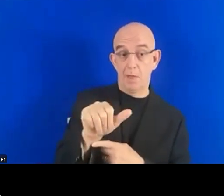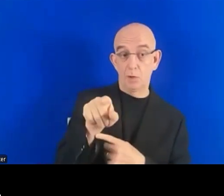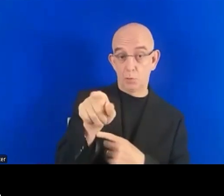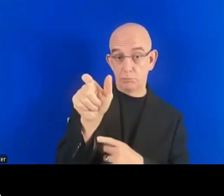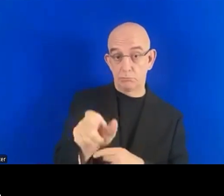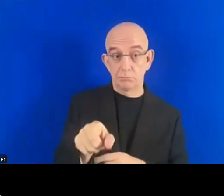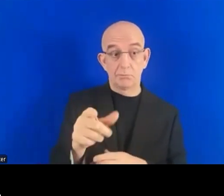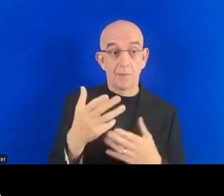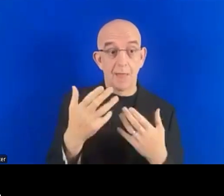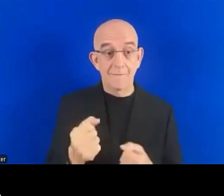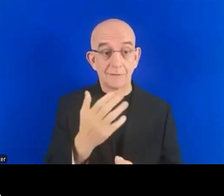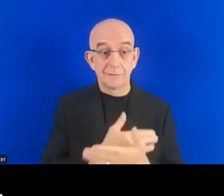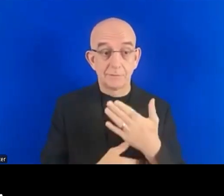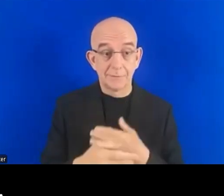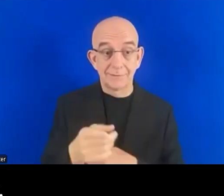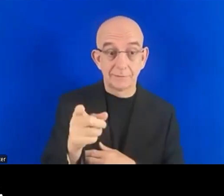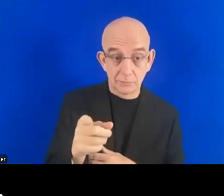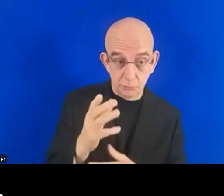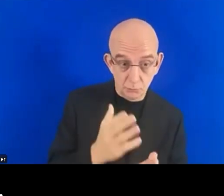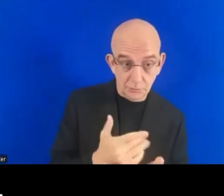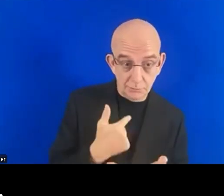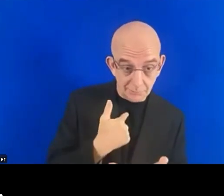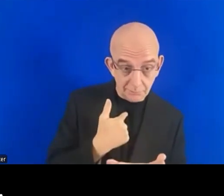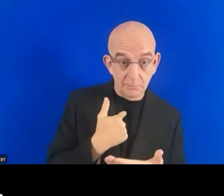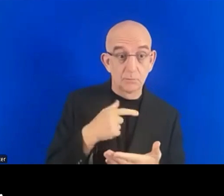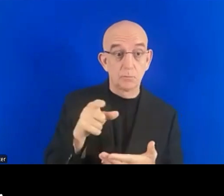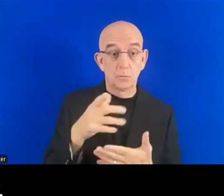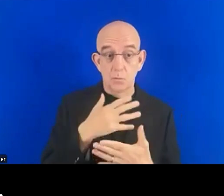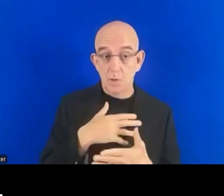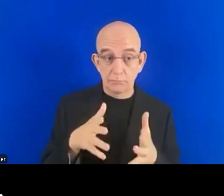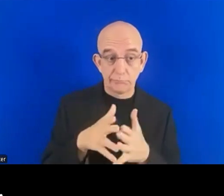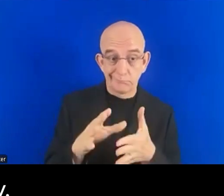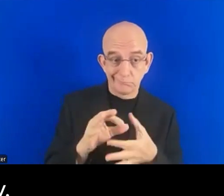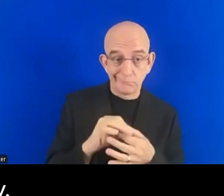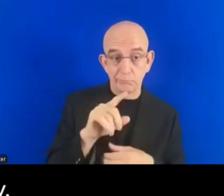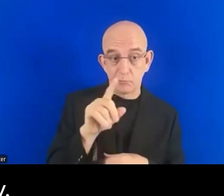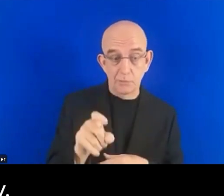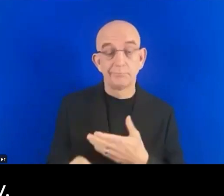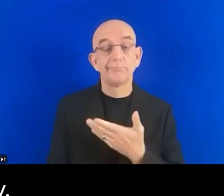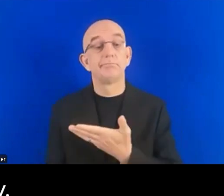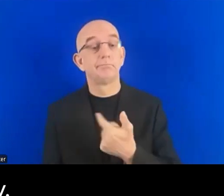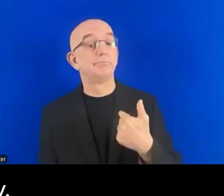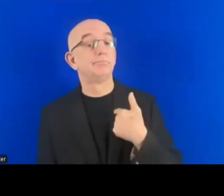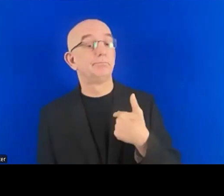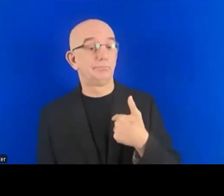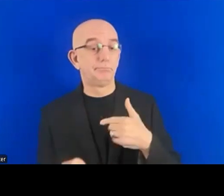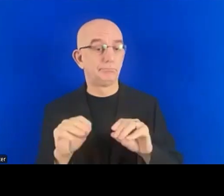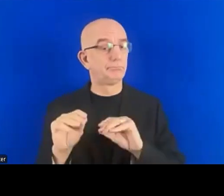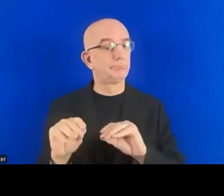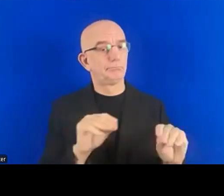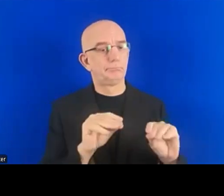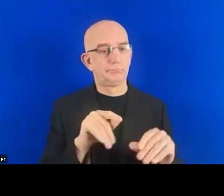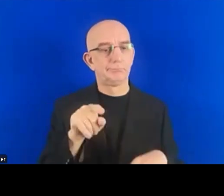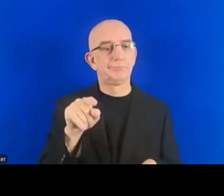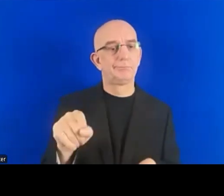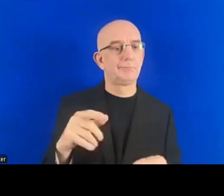I've shifted to the ministry. So there are teachers with disability. They themselves, they have disability, but also